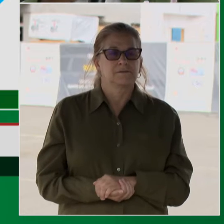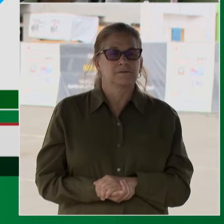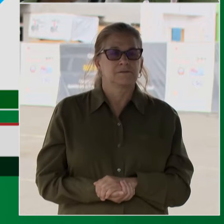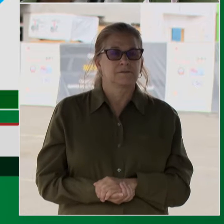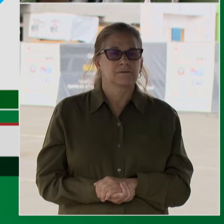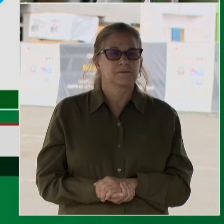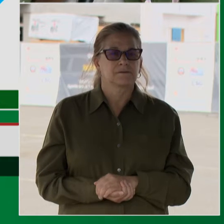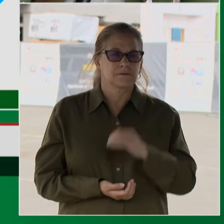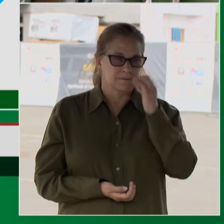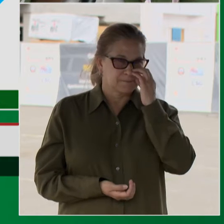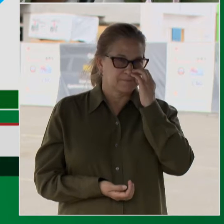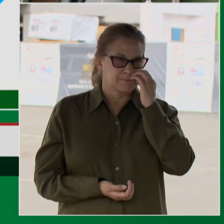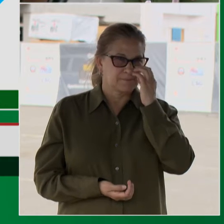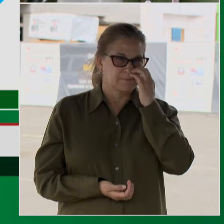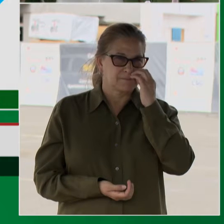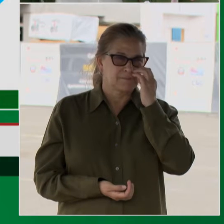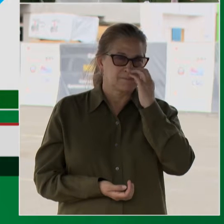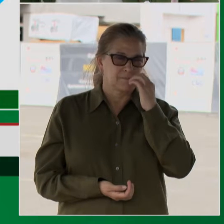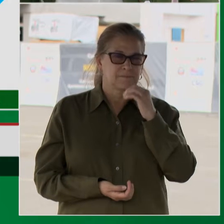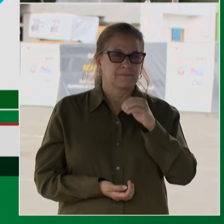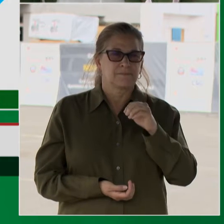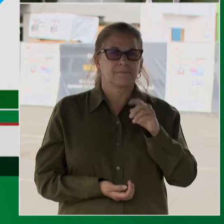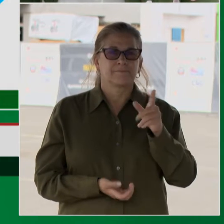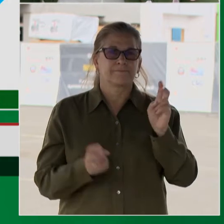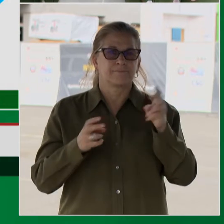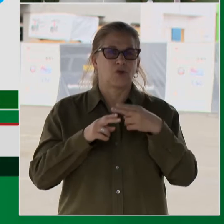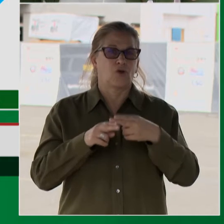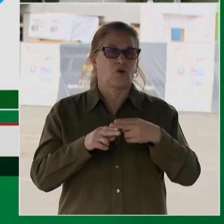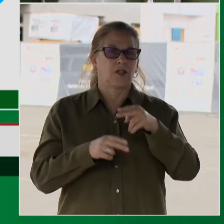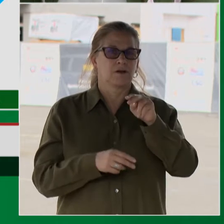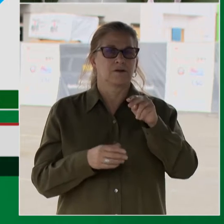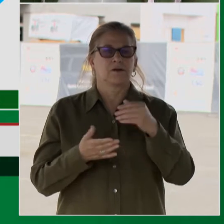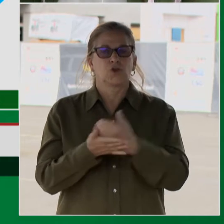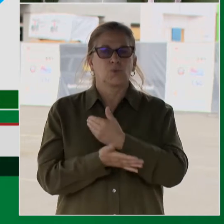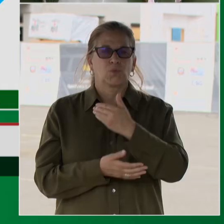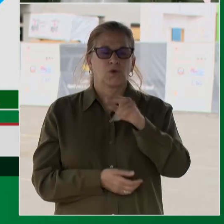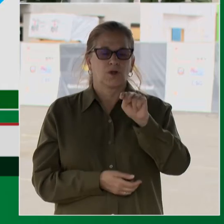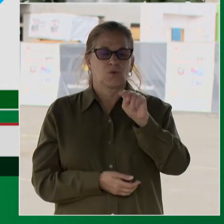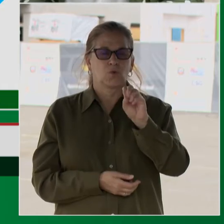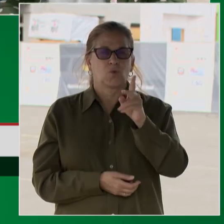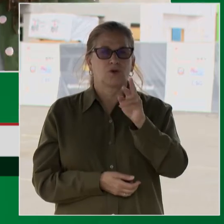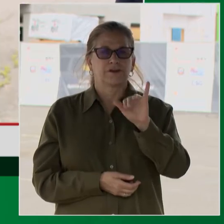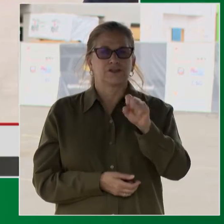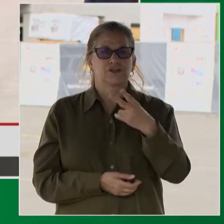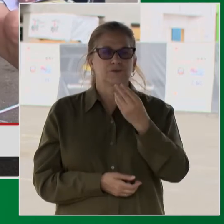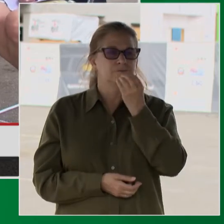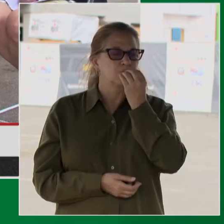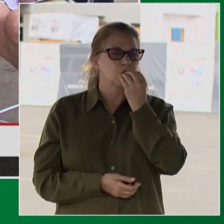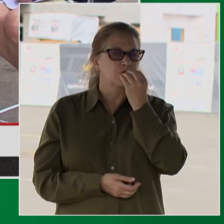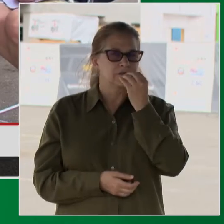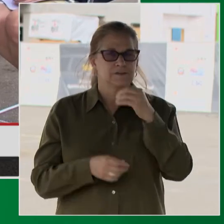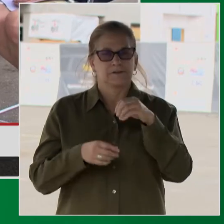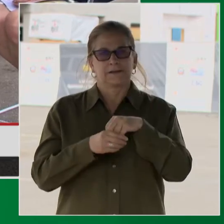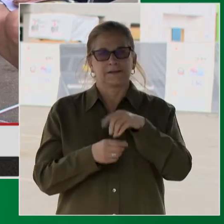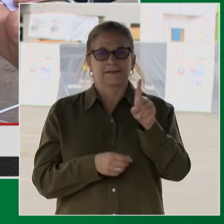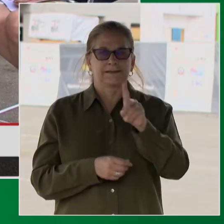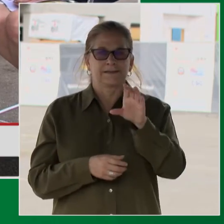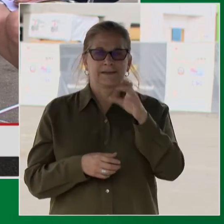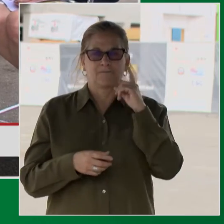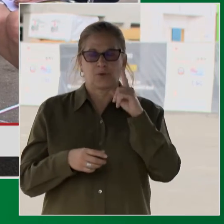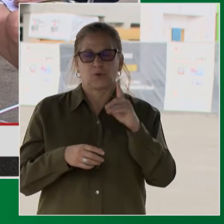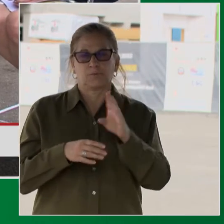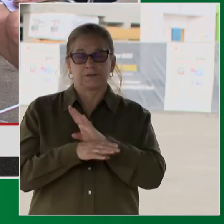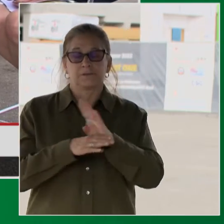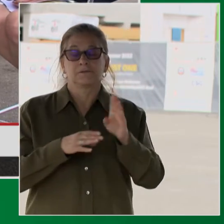that purpose in mind. So who wants to talk about the new investments in the budget? Sharon